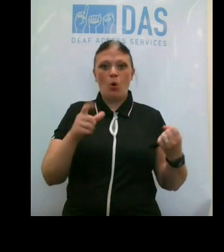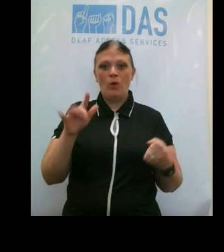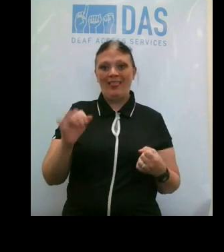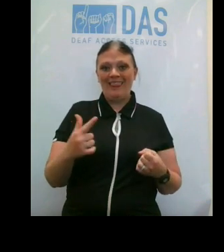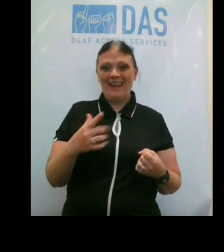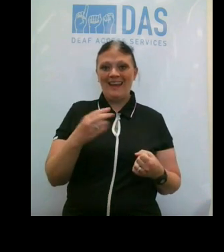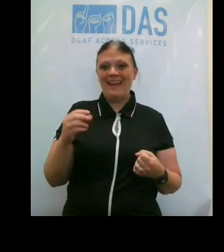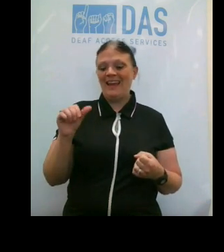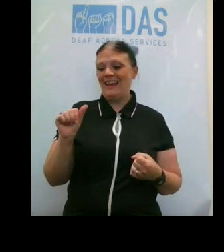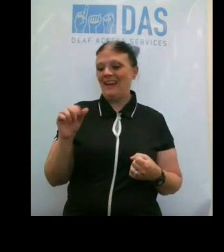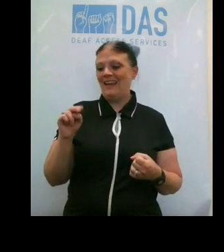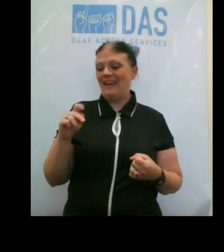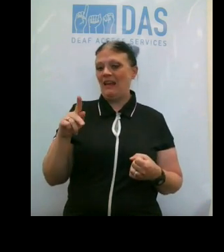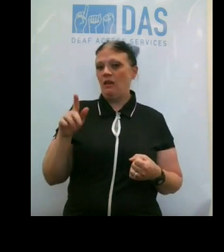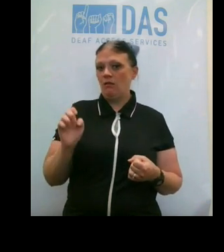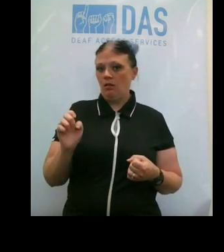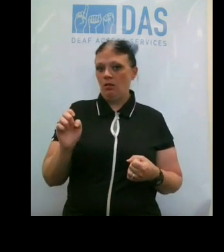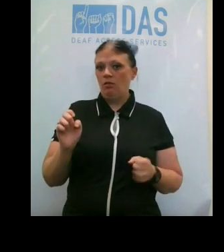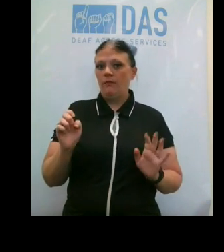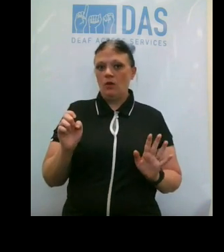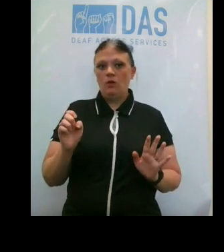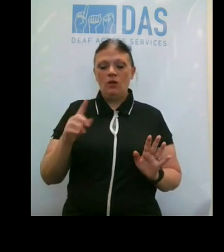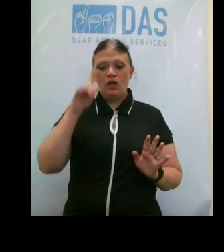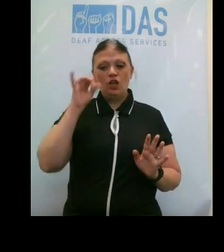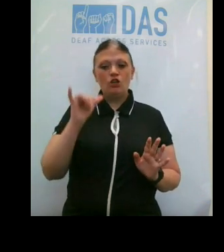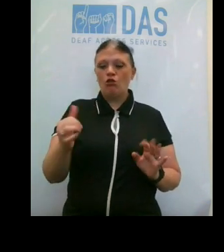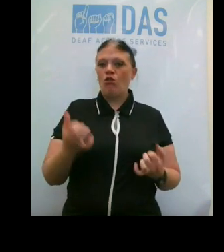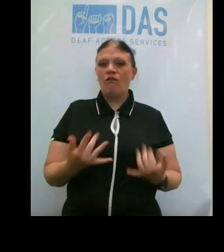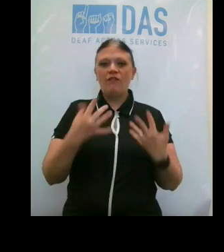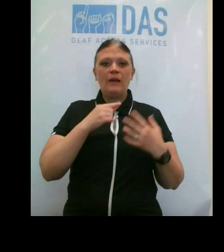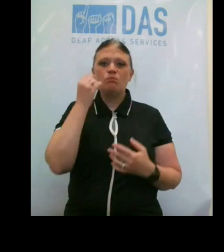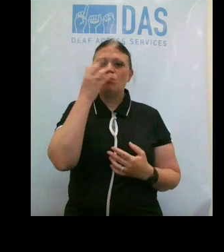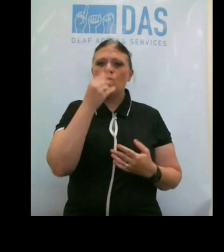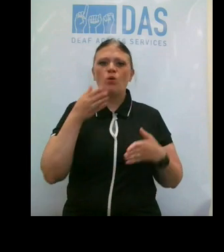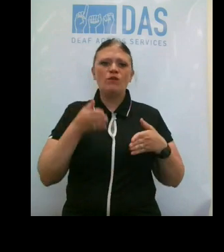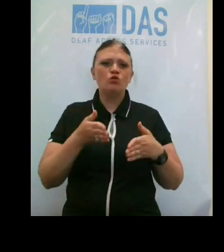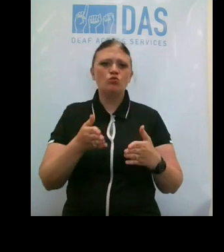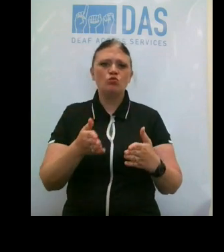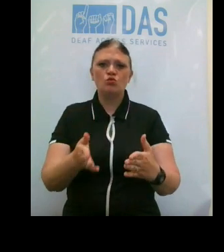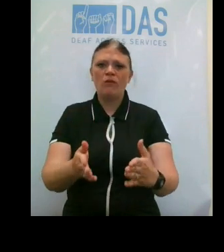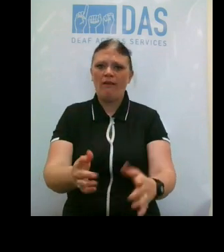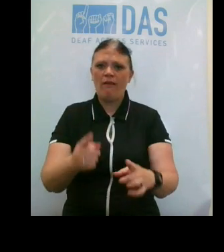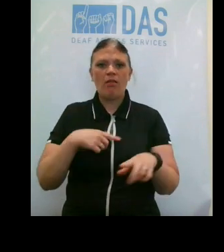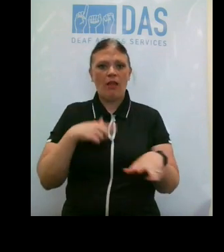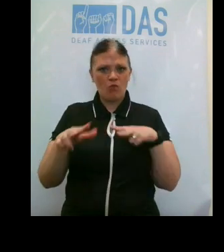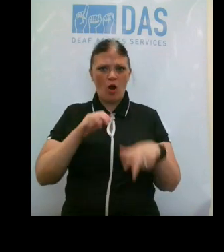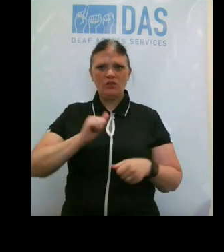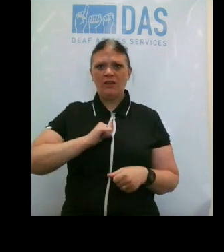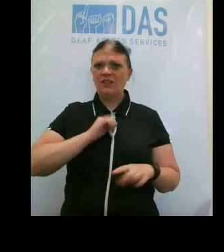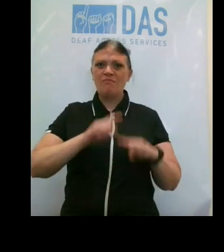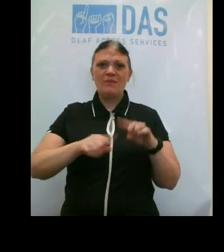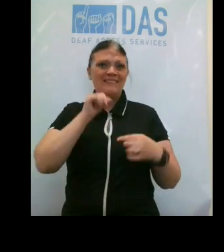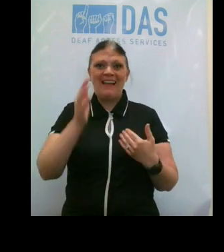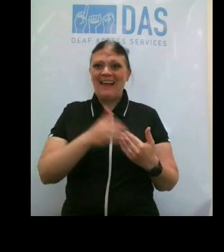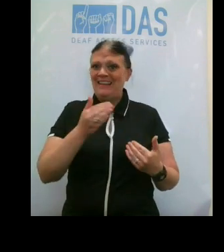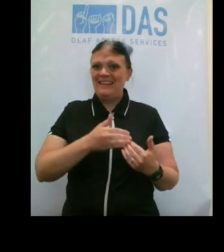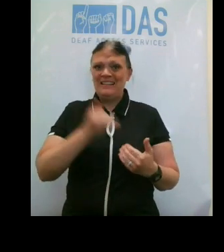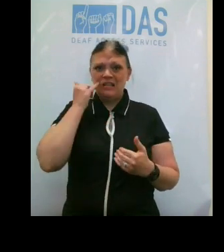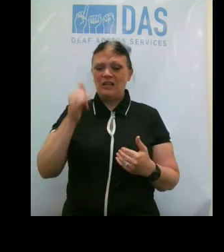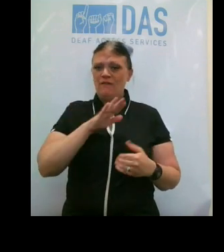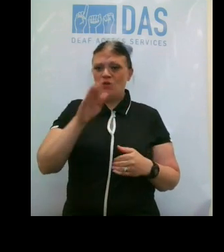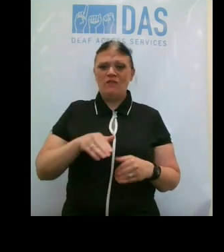Eternal Flame Trail is a wonderful trail. I've walked it multiple times myself, but it is not an easy trail, especially for those who've never really